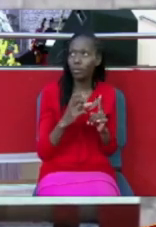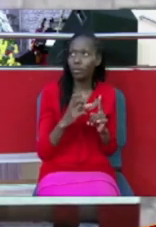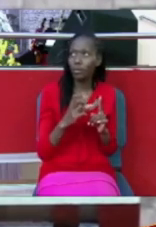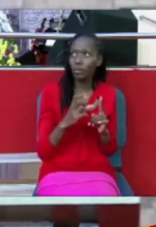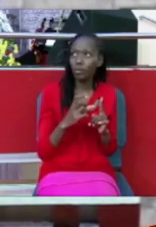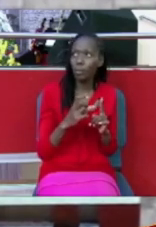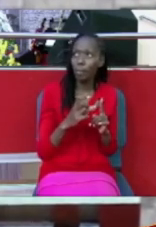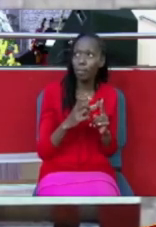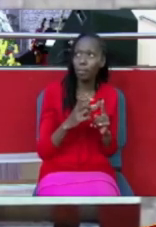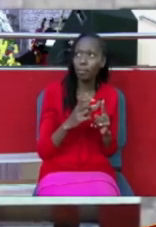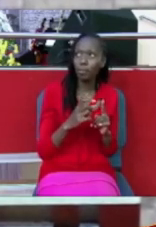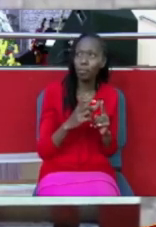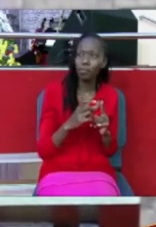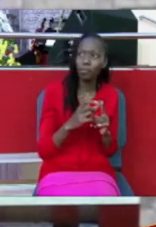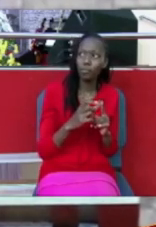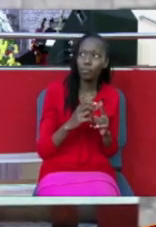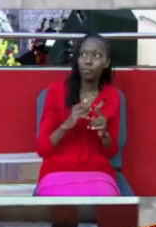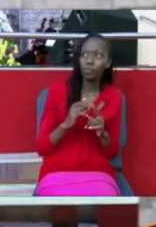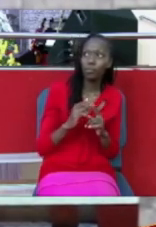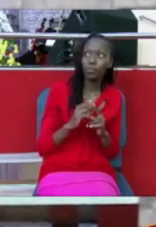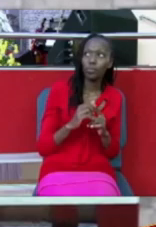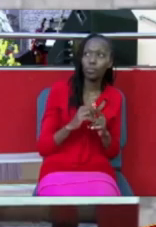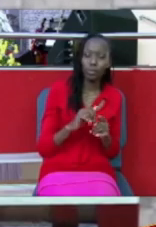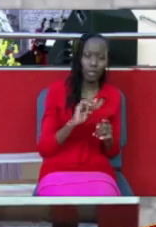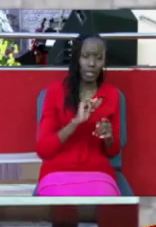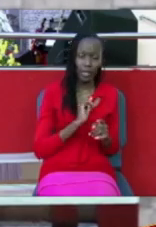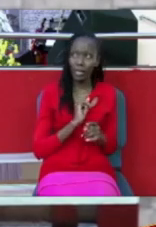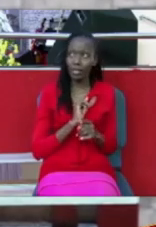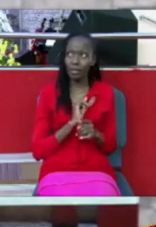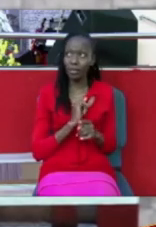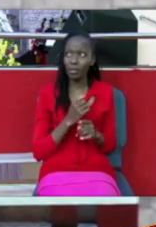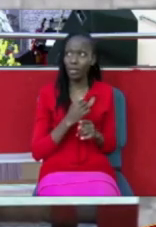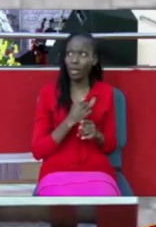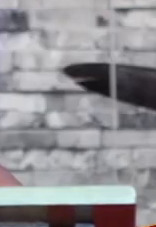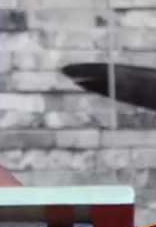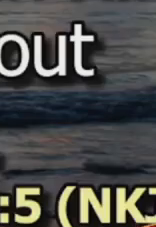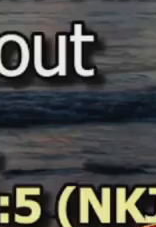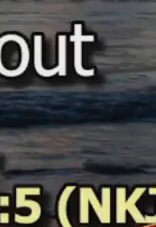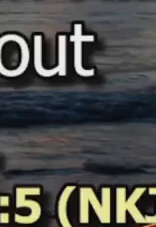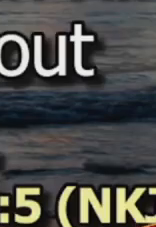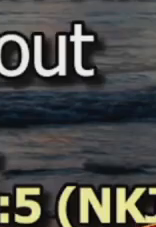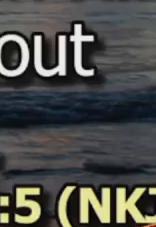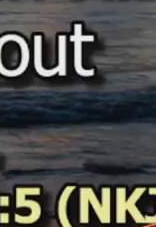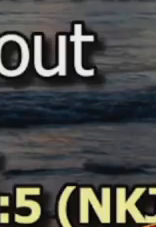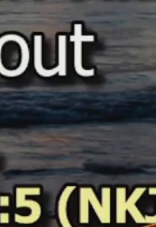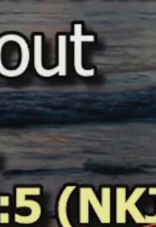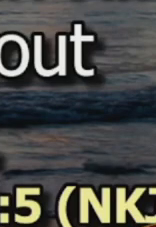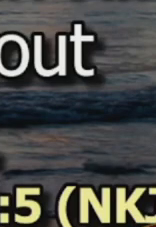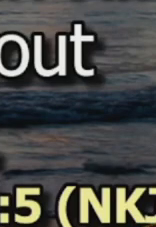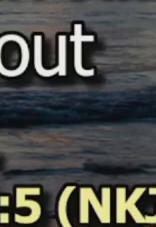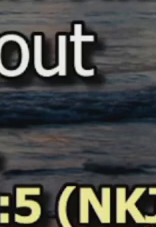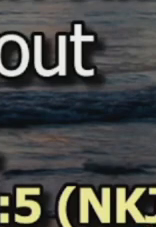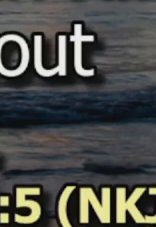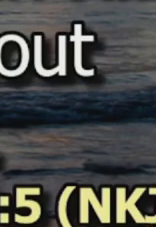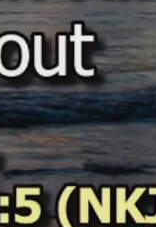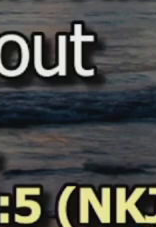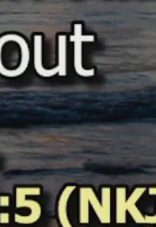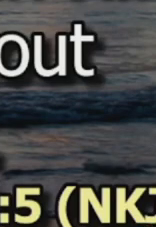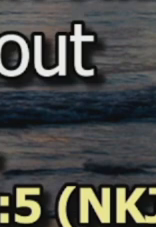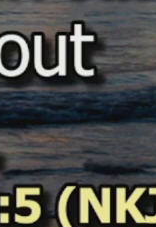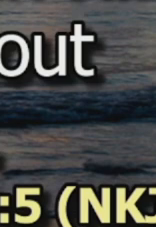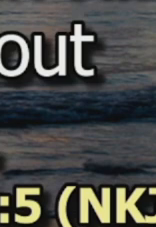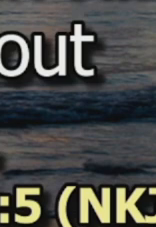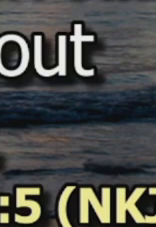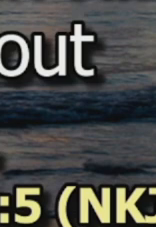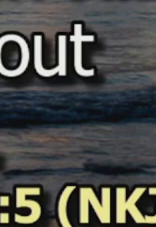akasema Yohana 15 mstari wa 5. I am the vine. Akasema mimi ndiye zabibu. You are the branches. Ninyi ni matawi. He